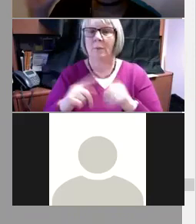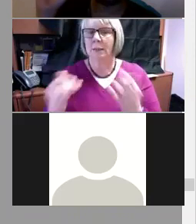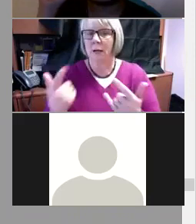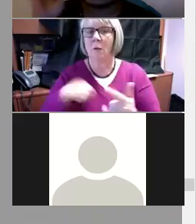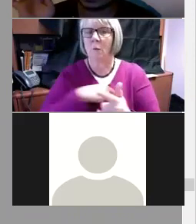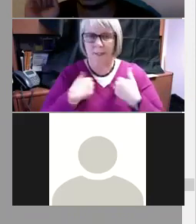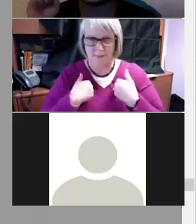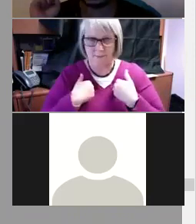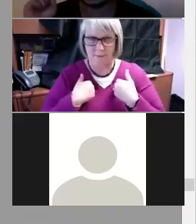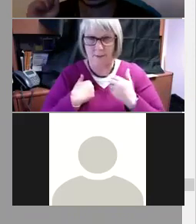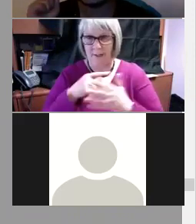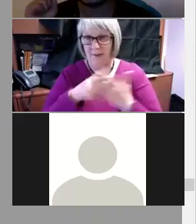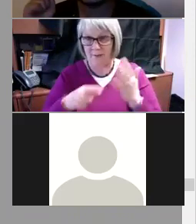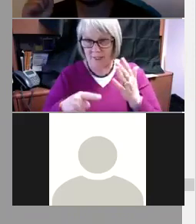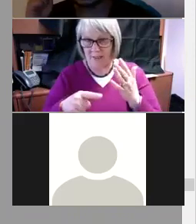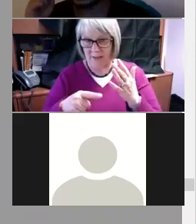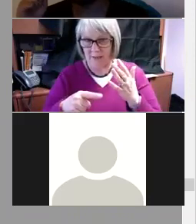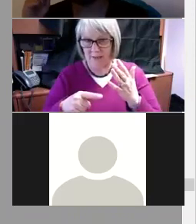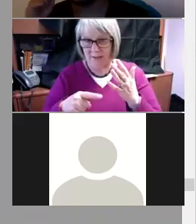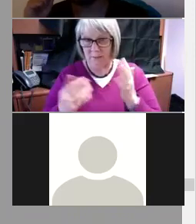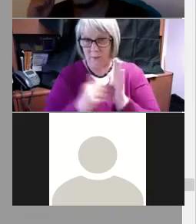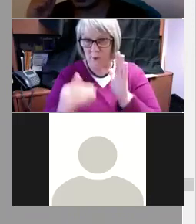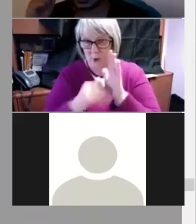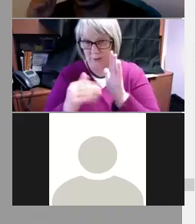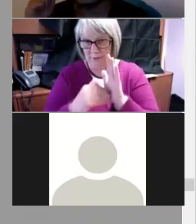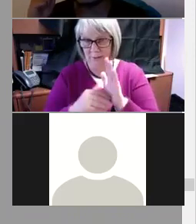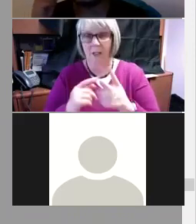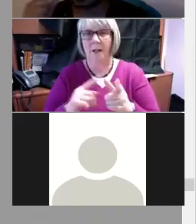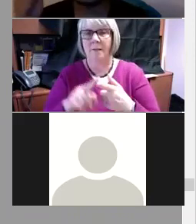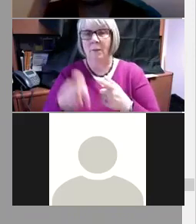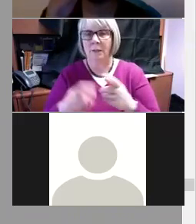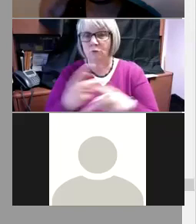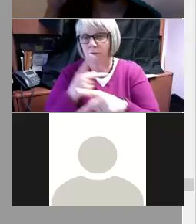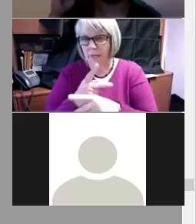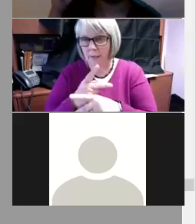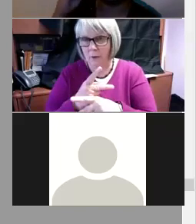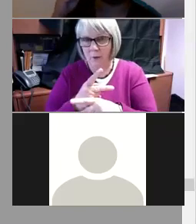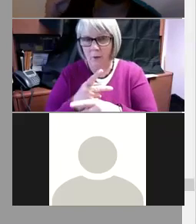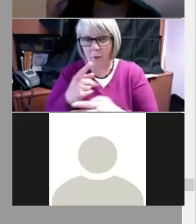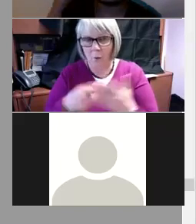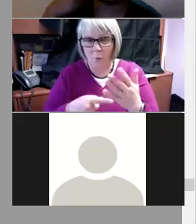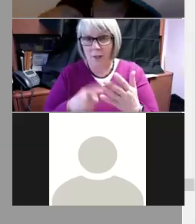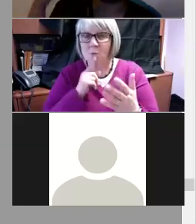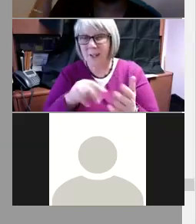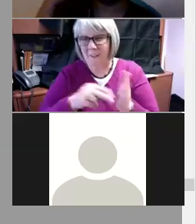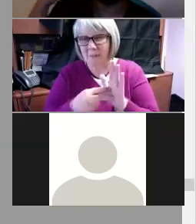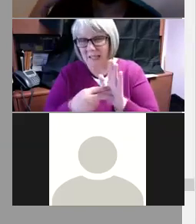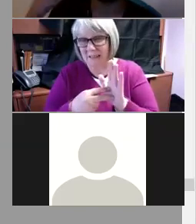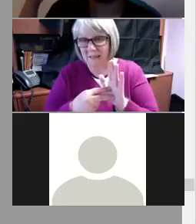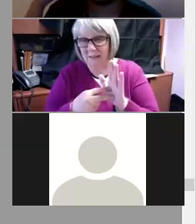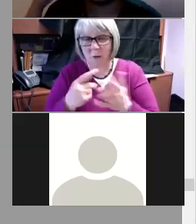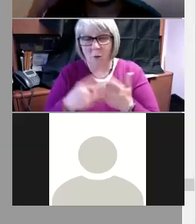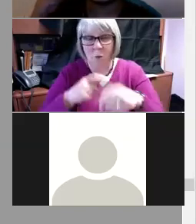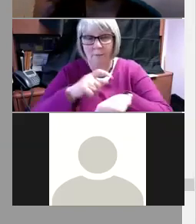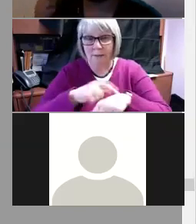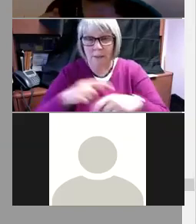that we have these recurrence relations, now we need to figure out what these actually mean. So what is the time